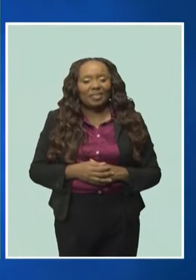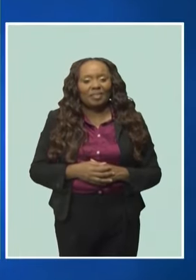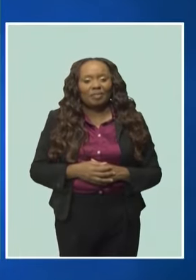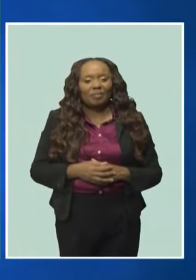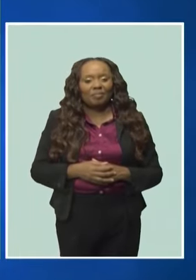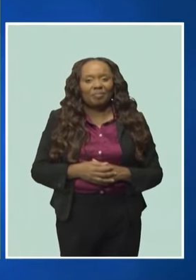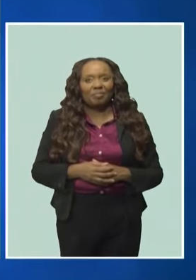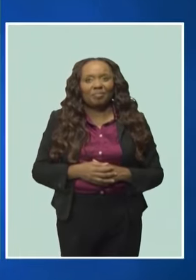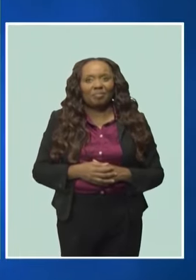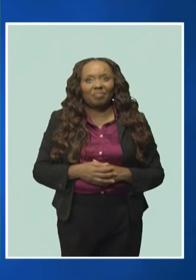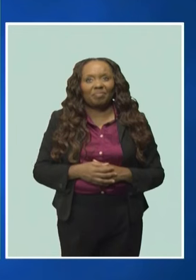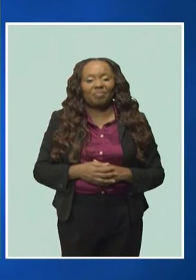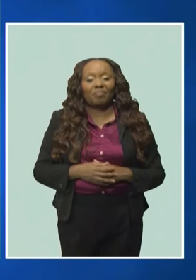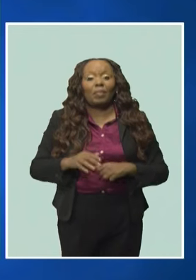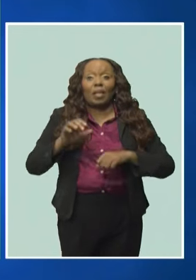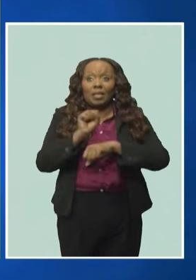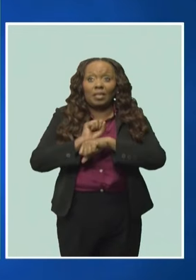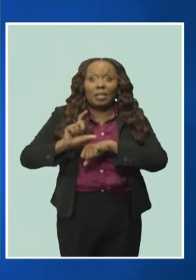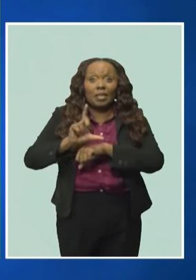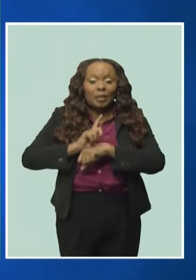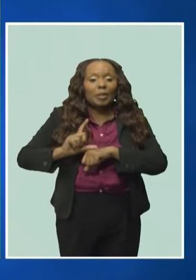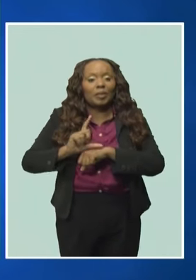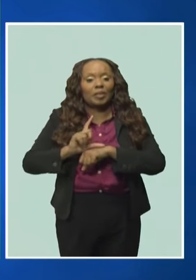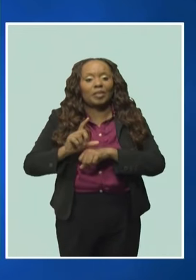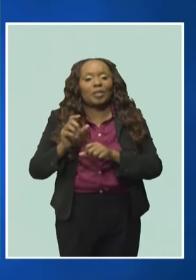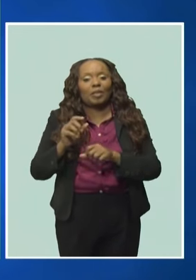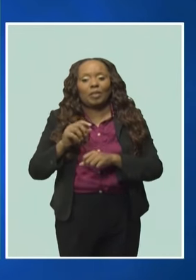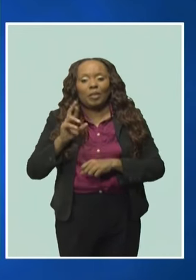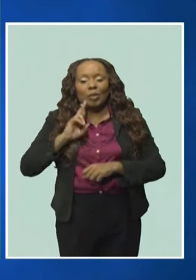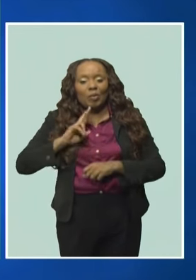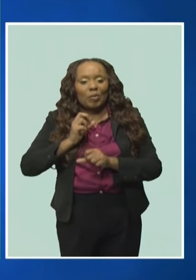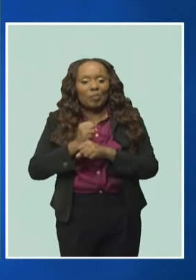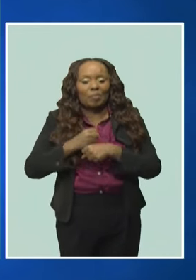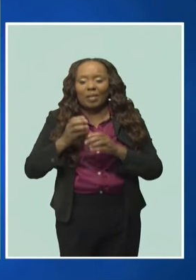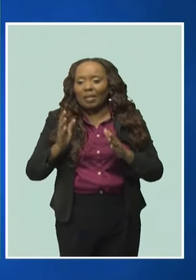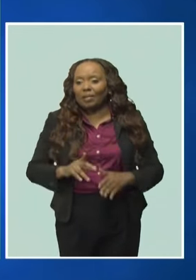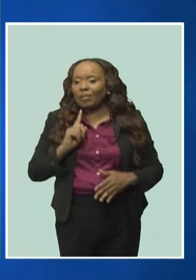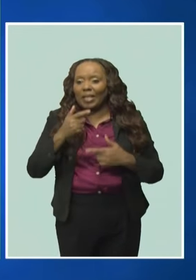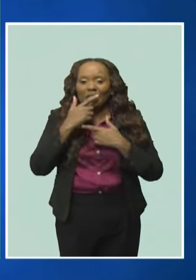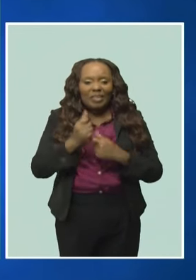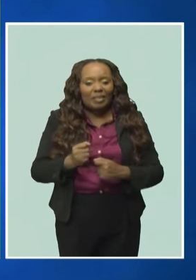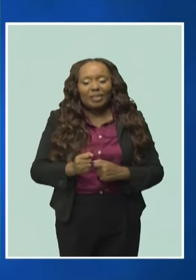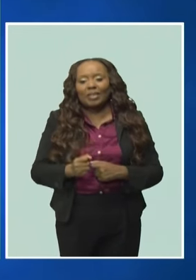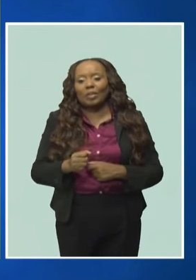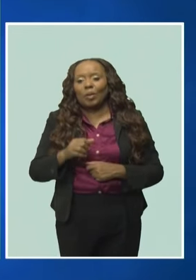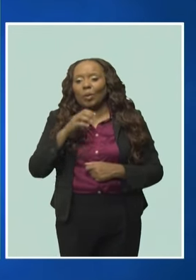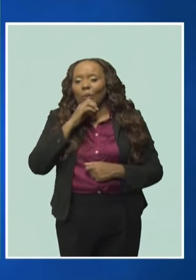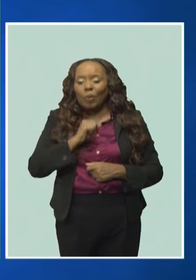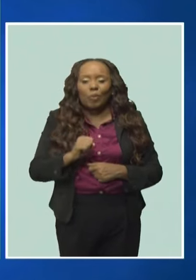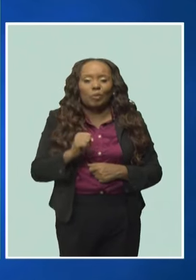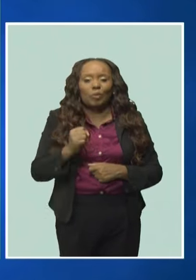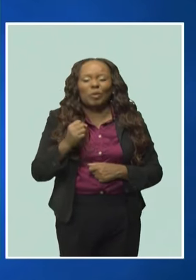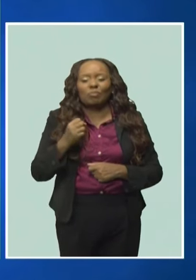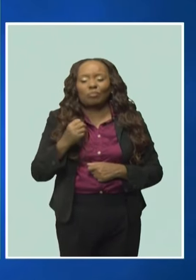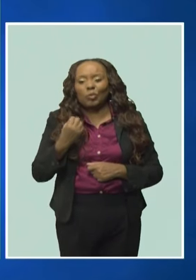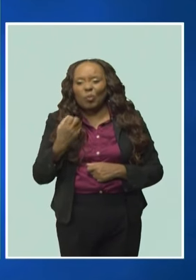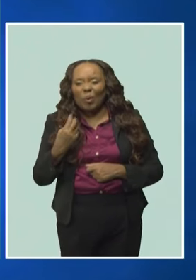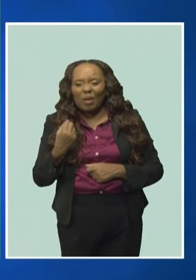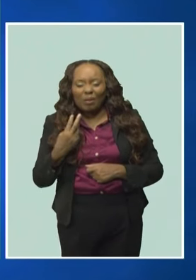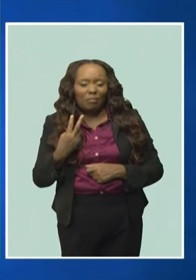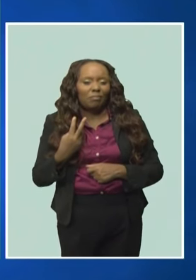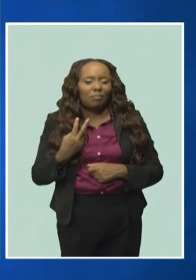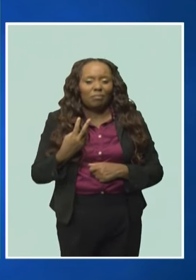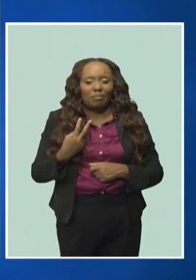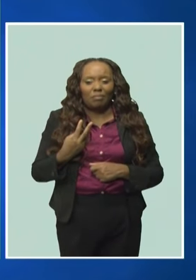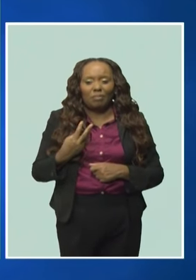First out of the gate was St. Lucia Distillers. Very interesting product, 12 years old, aged in four different casks,